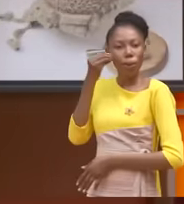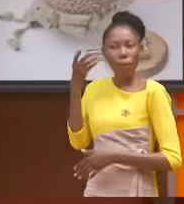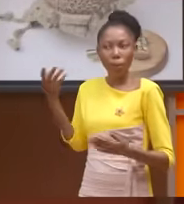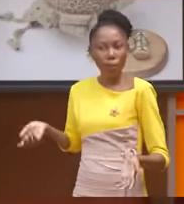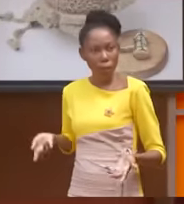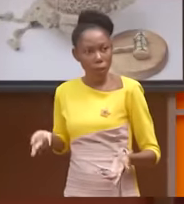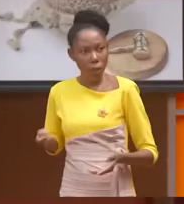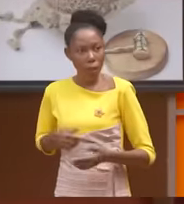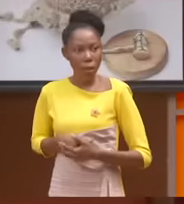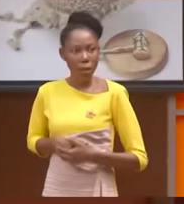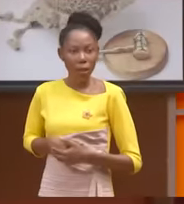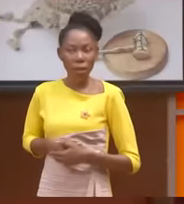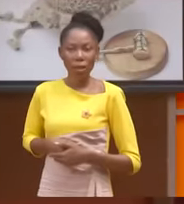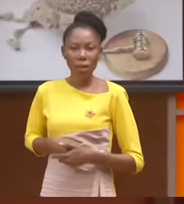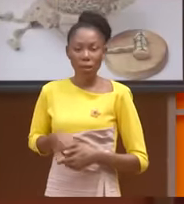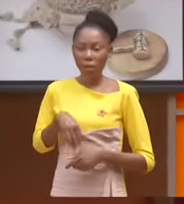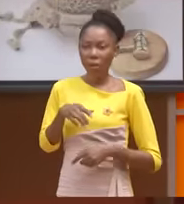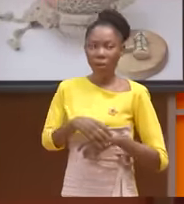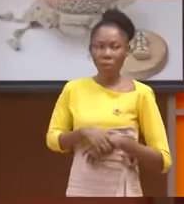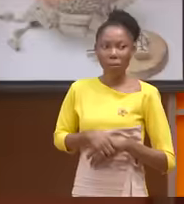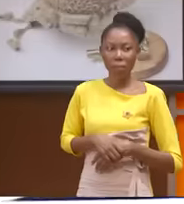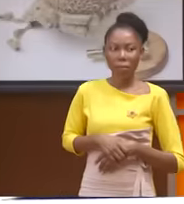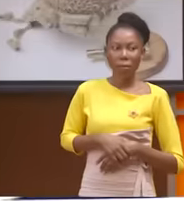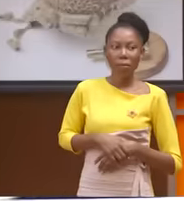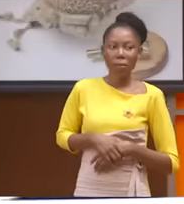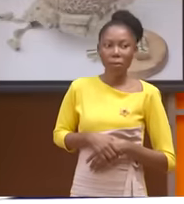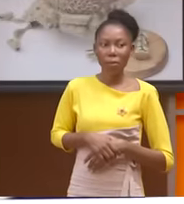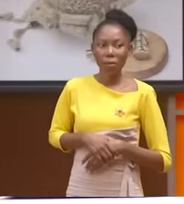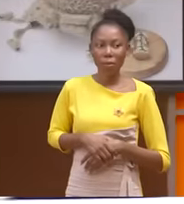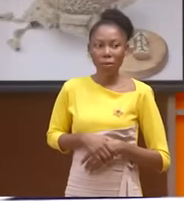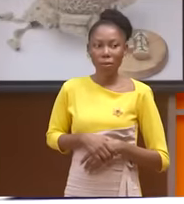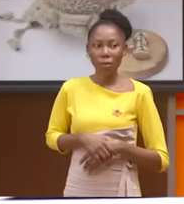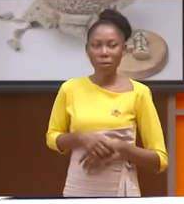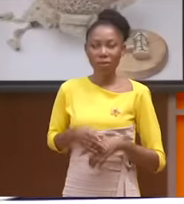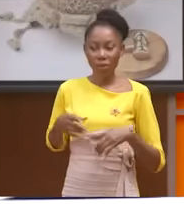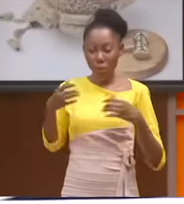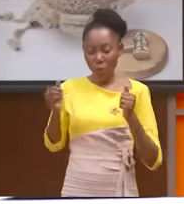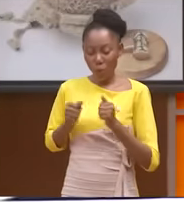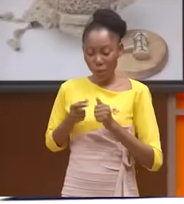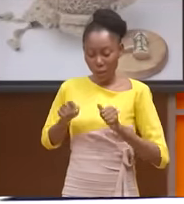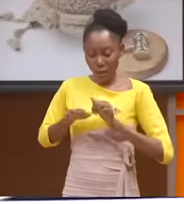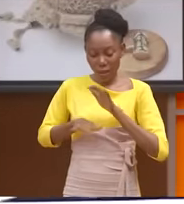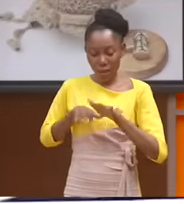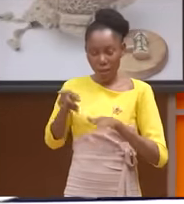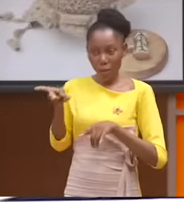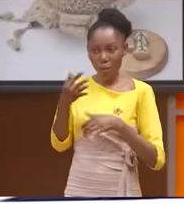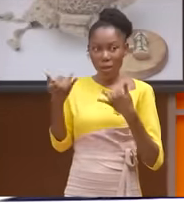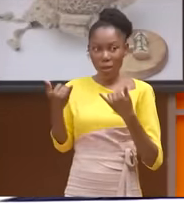house his sister in Lagos. Let me tell you something. At the state the two of you are right now,